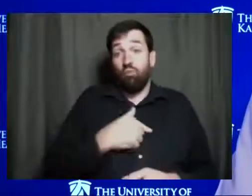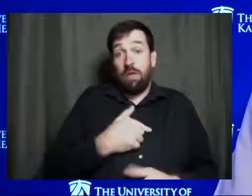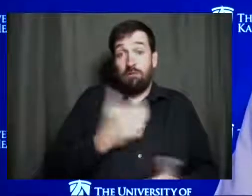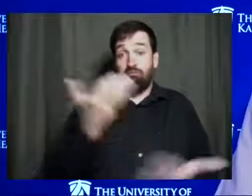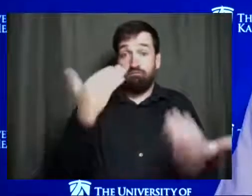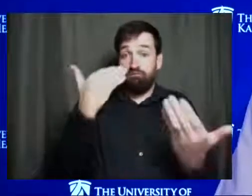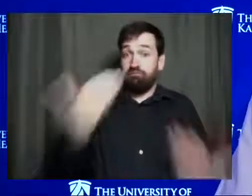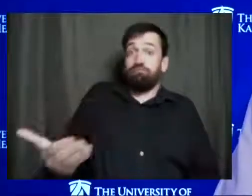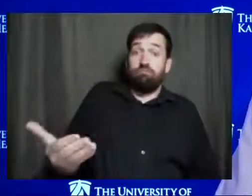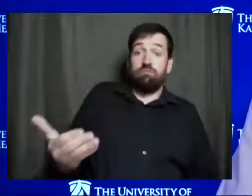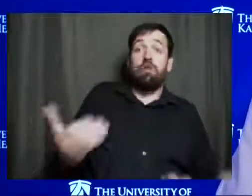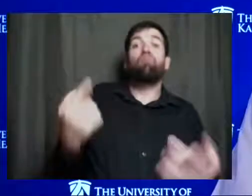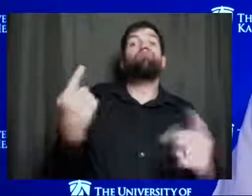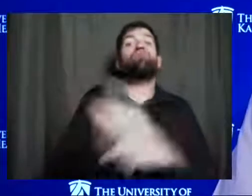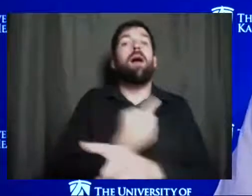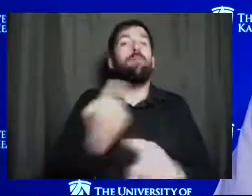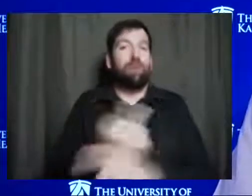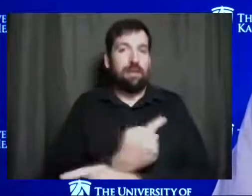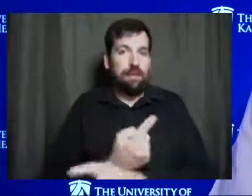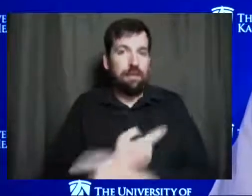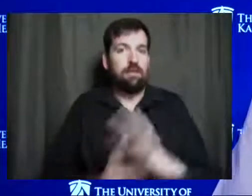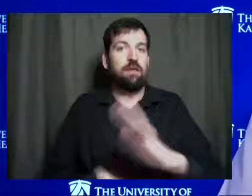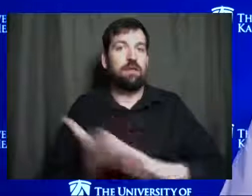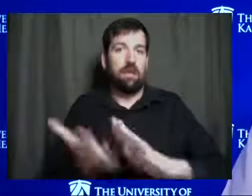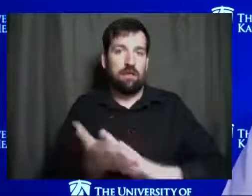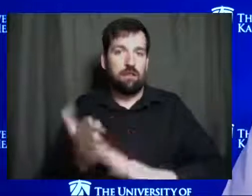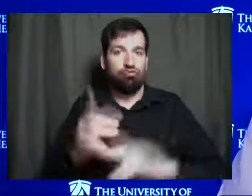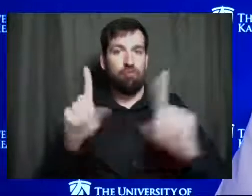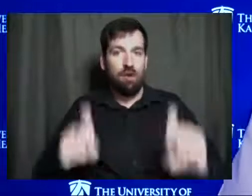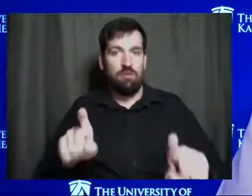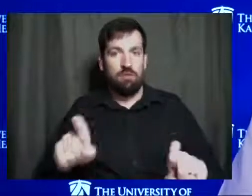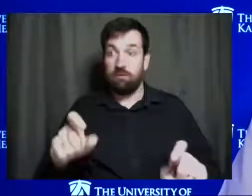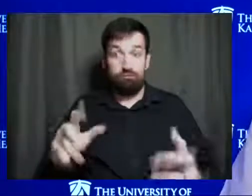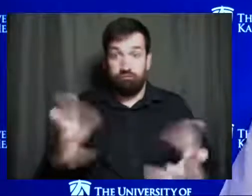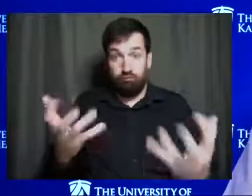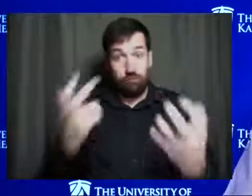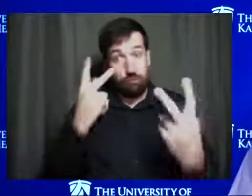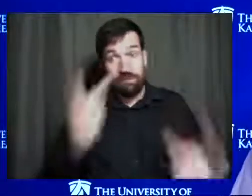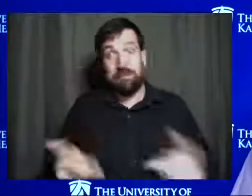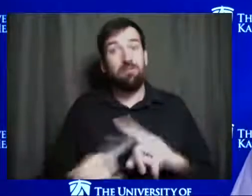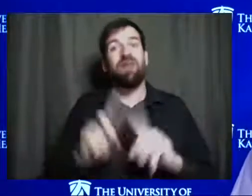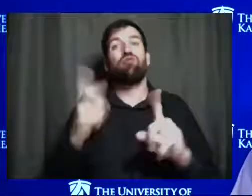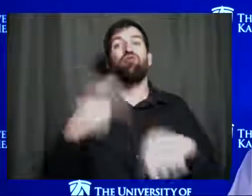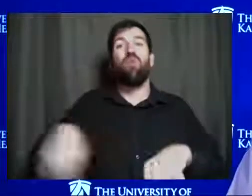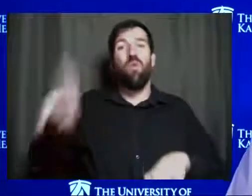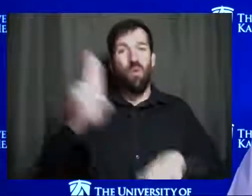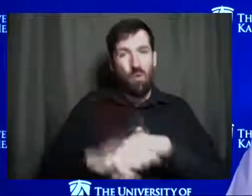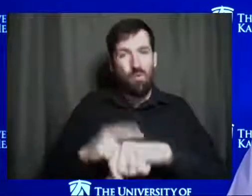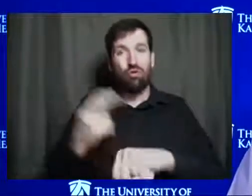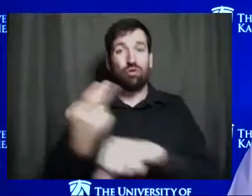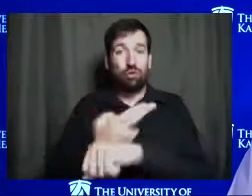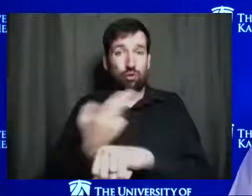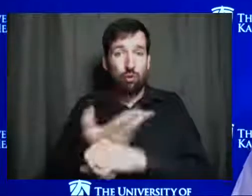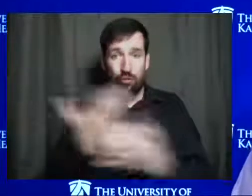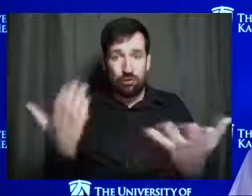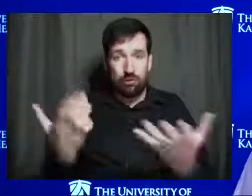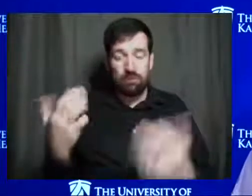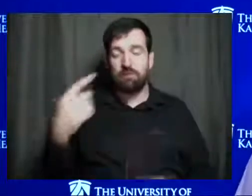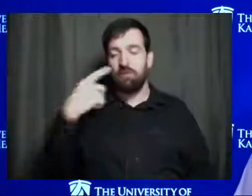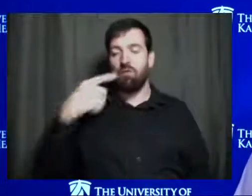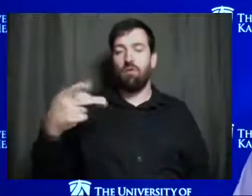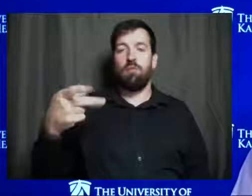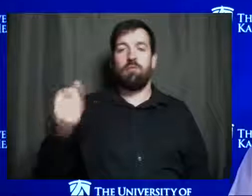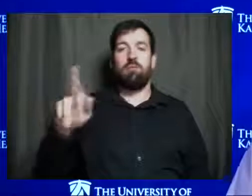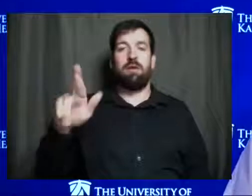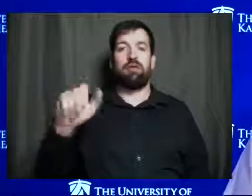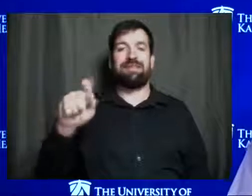properly conducted trials for that. But otherwise, for its normal authorization or normal use, such as parasitic infections in animals